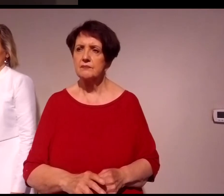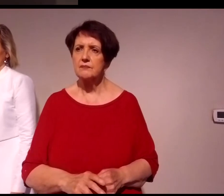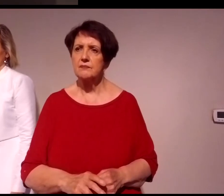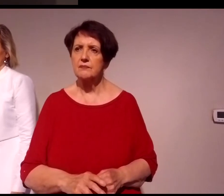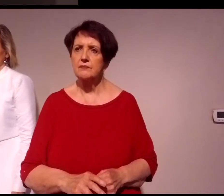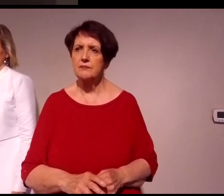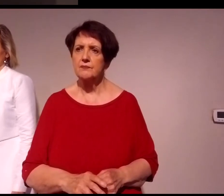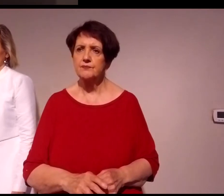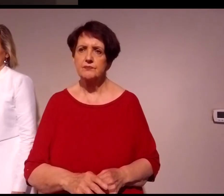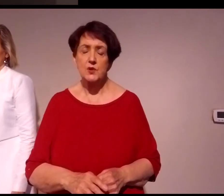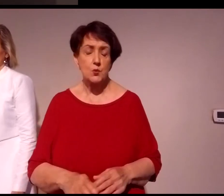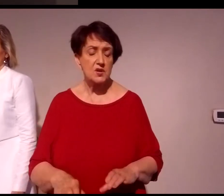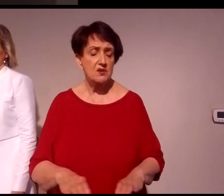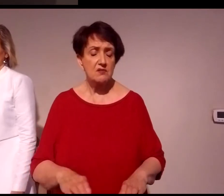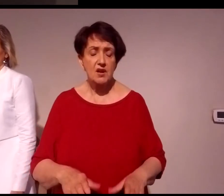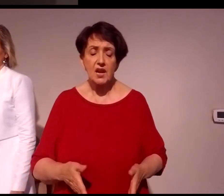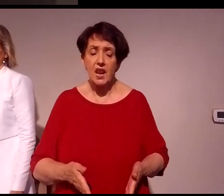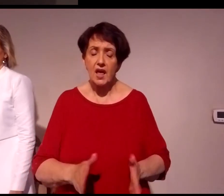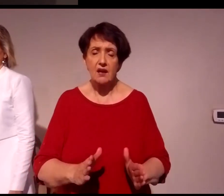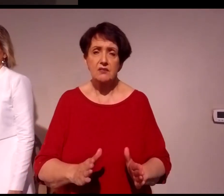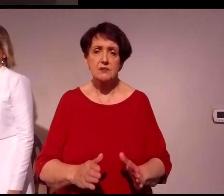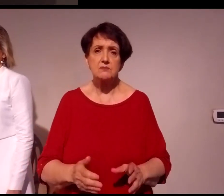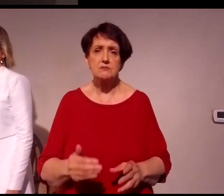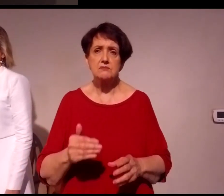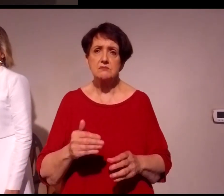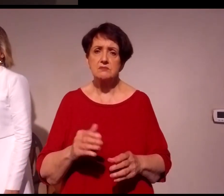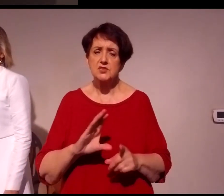We do not allow them in.